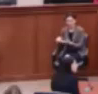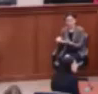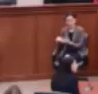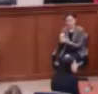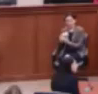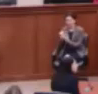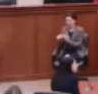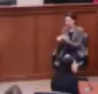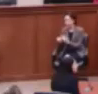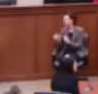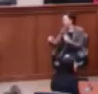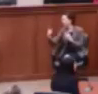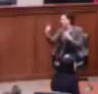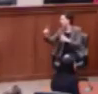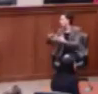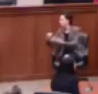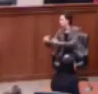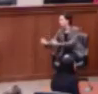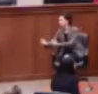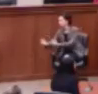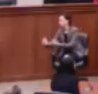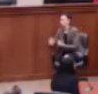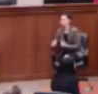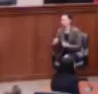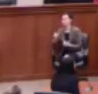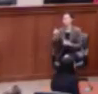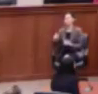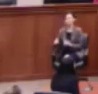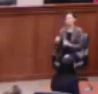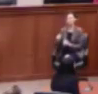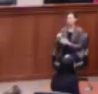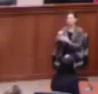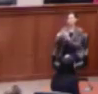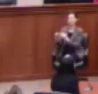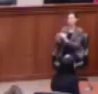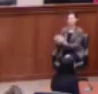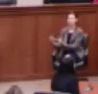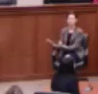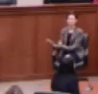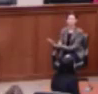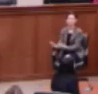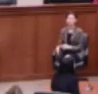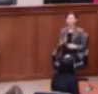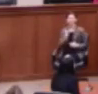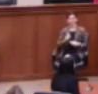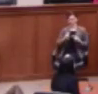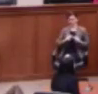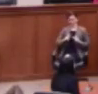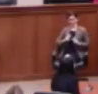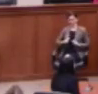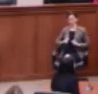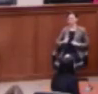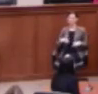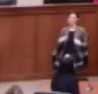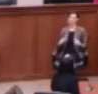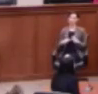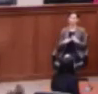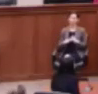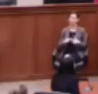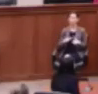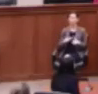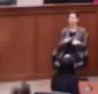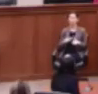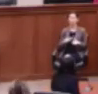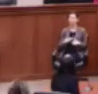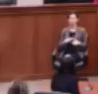were those outcomes for students, and what were some things that we needed to address and change? This analysis included us